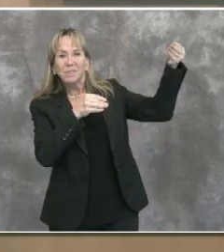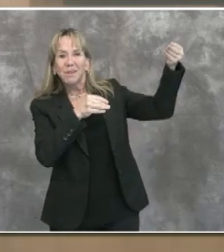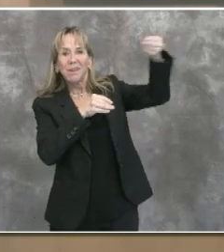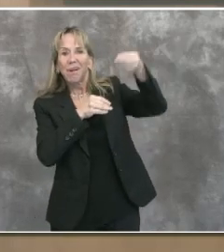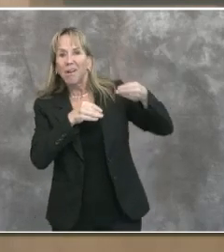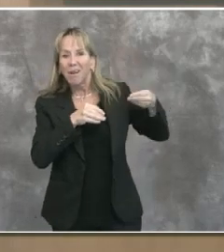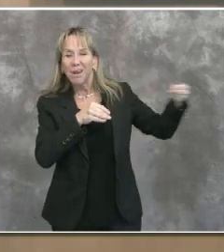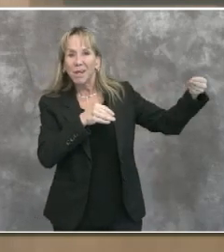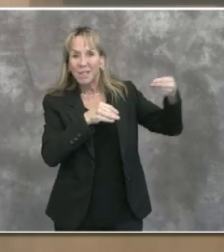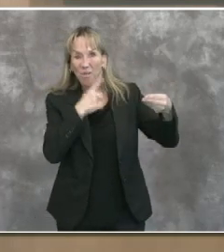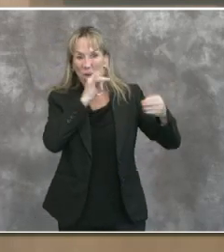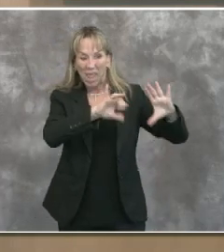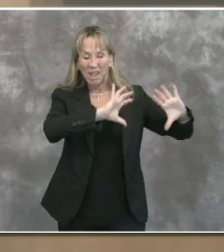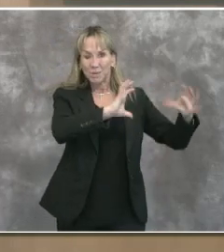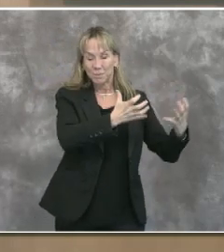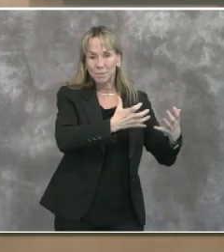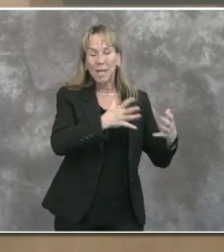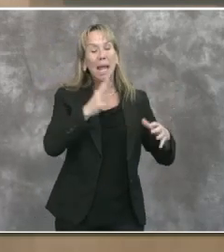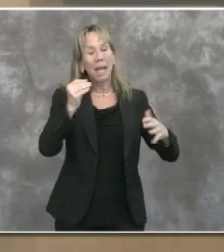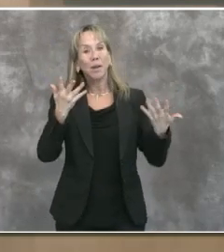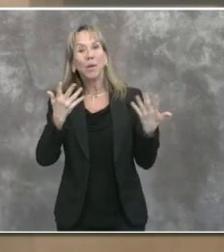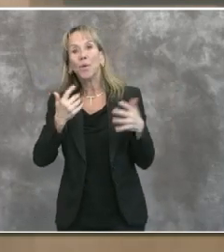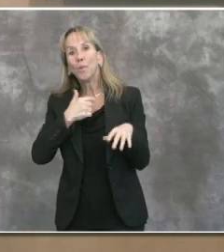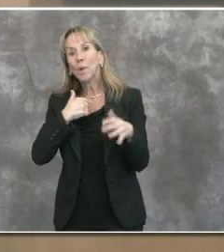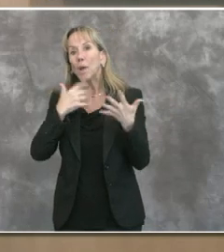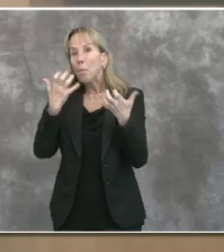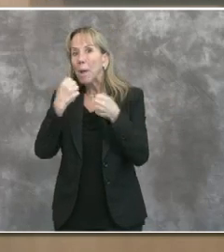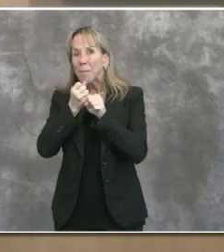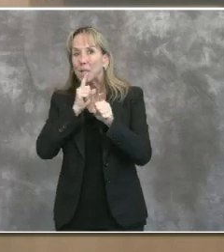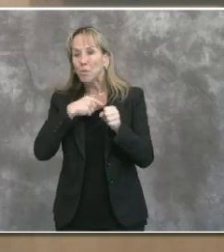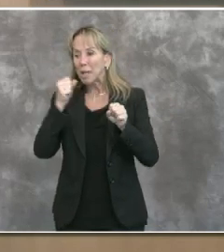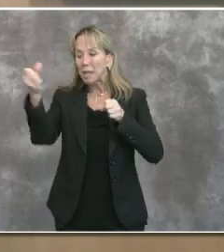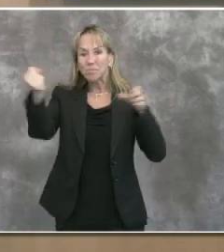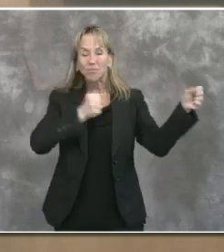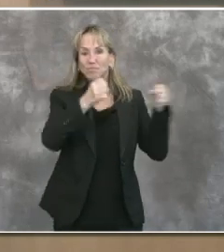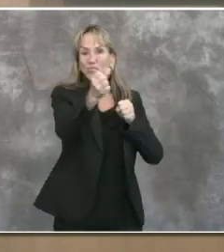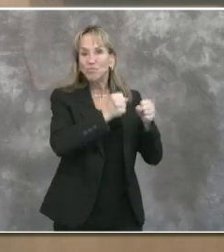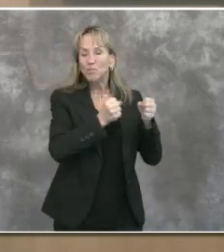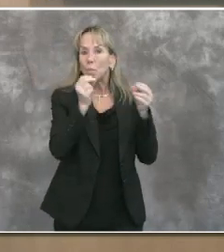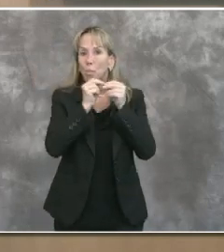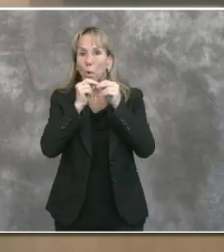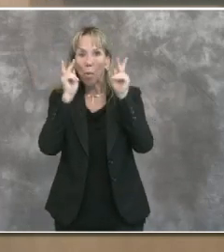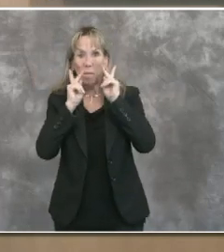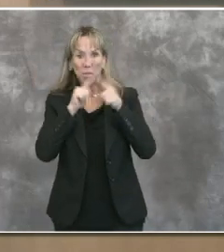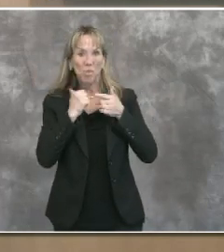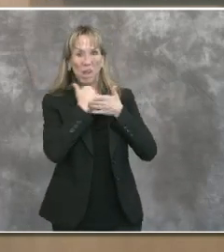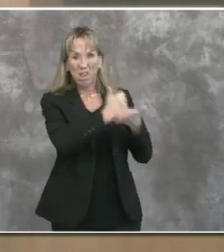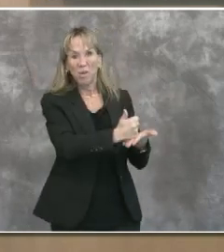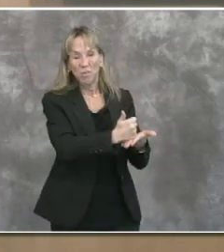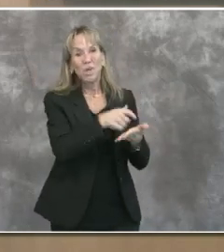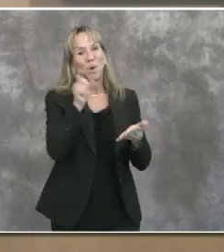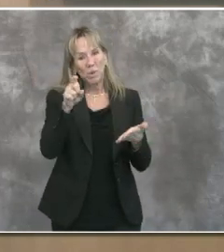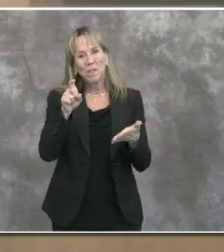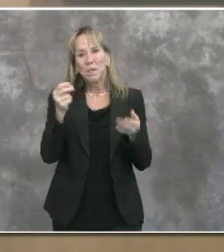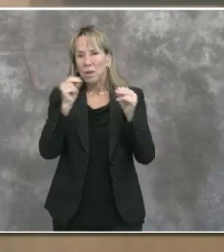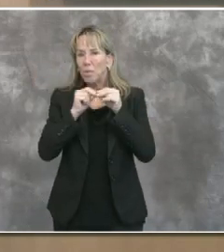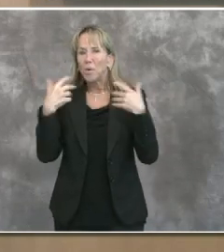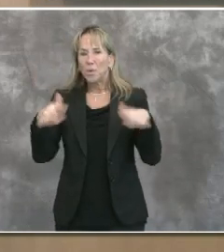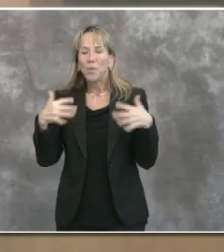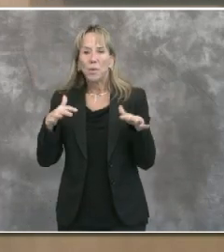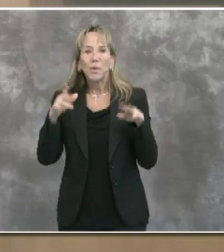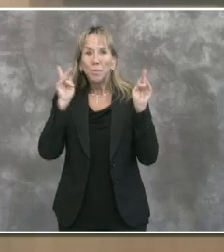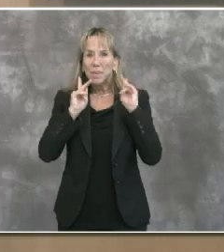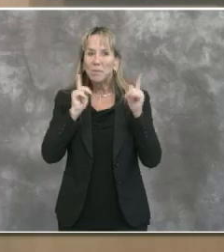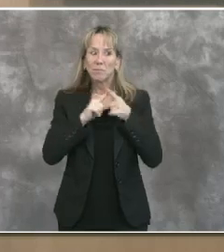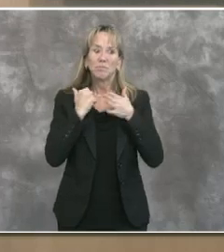on operationalizing that to be sure that we in fact can bring more people on board, because I think we do need more to do the